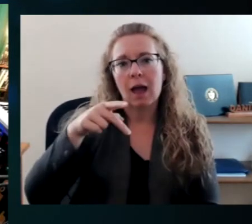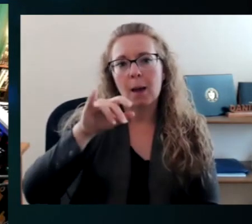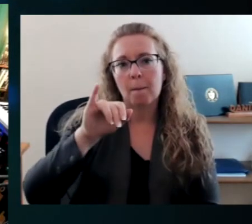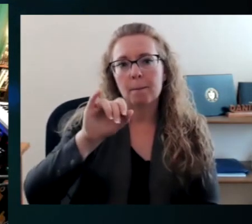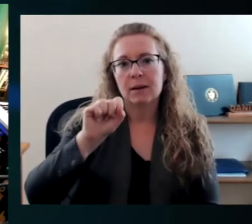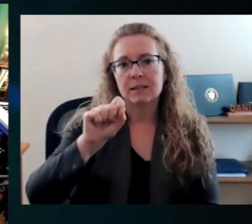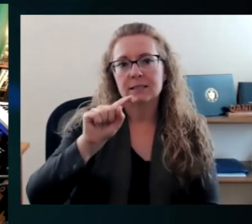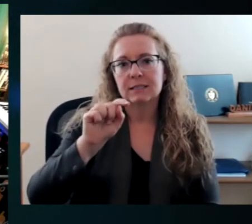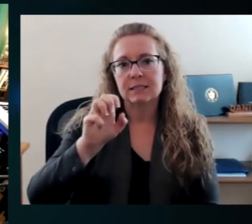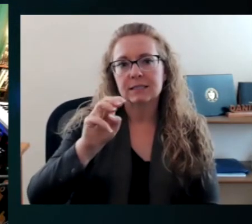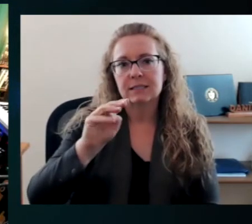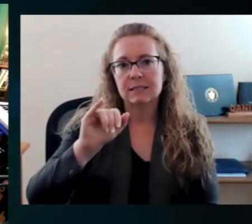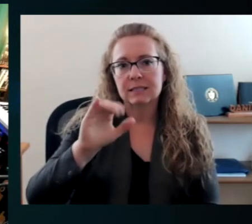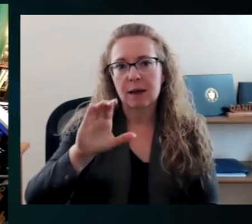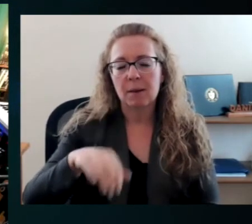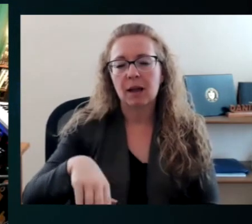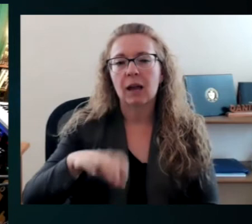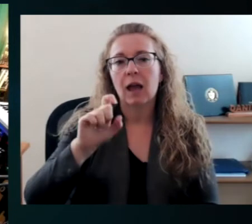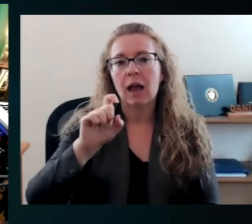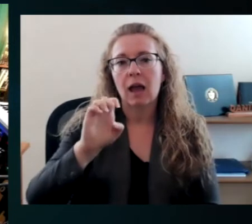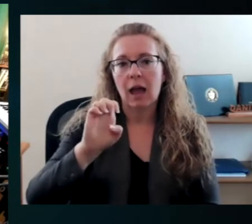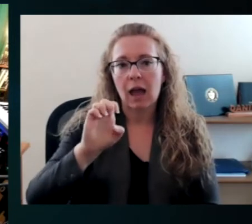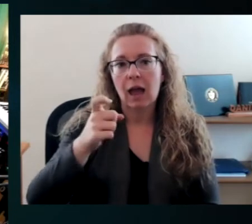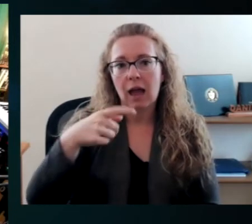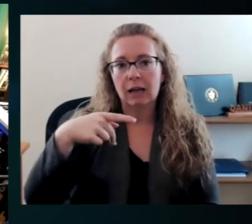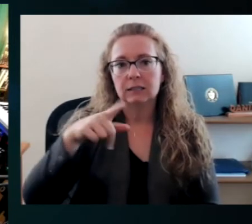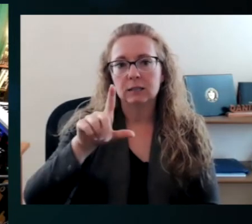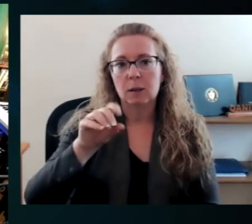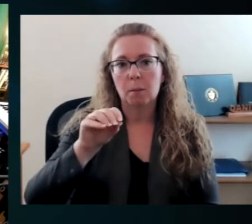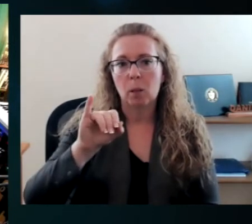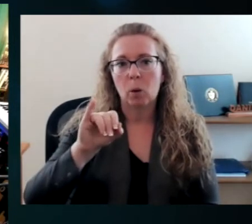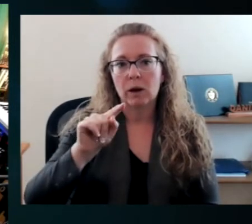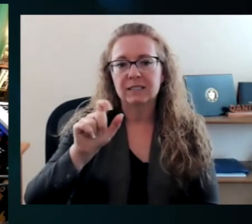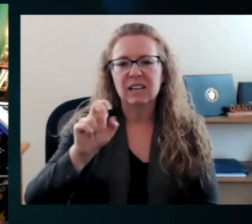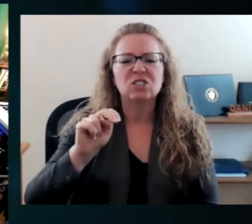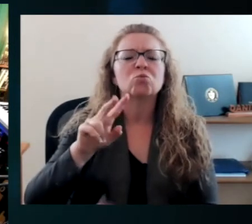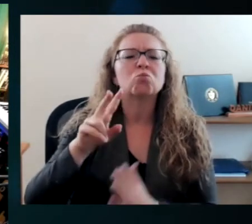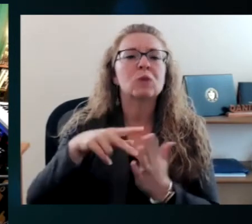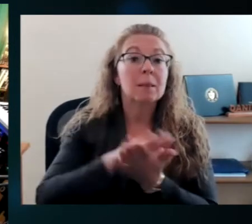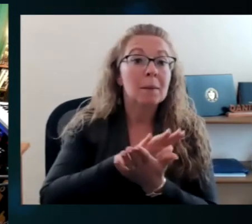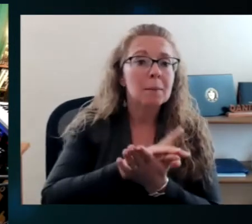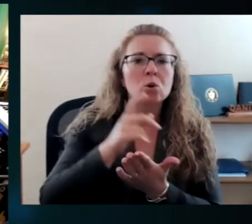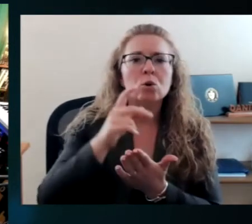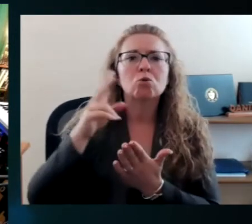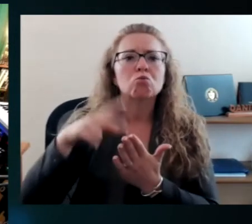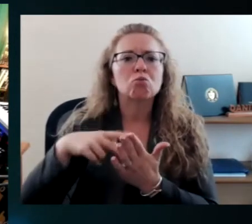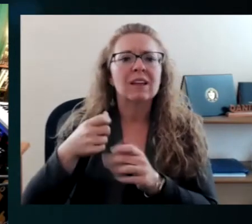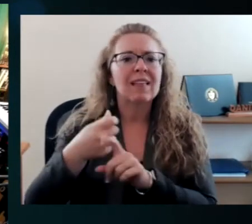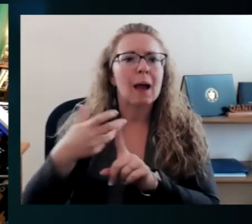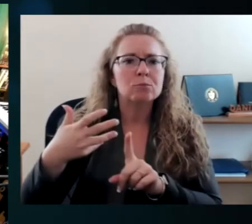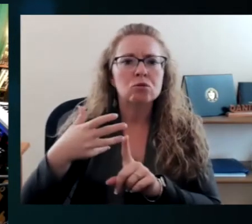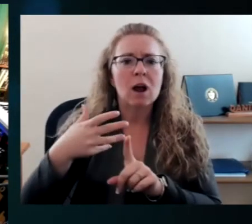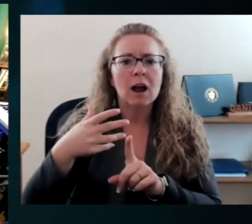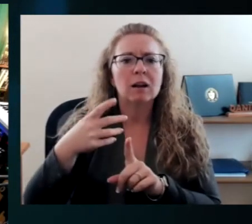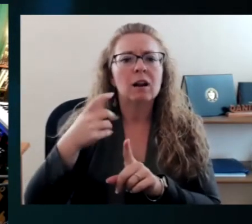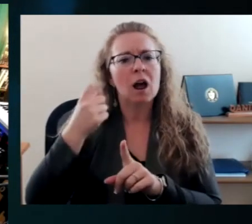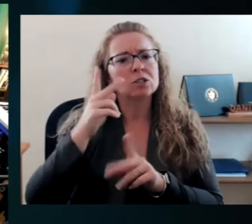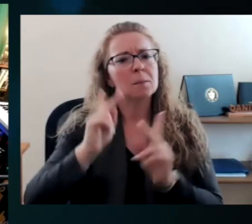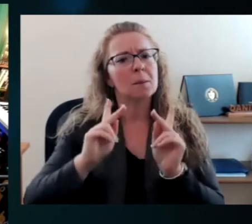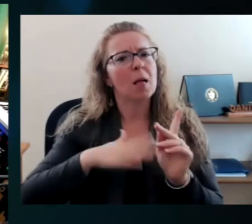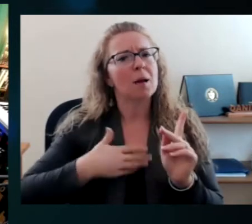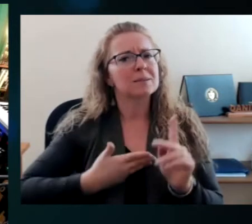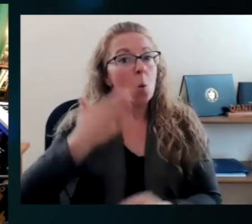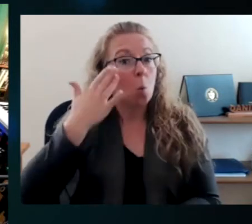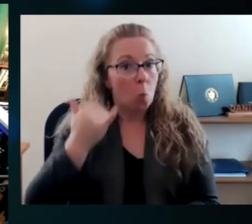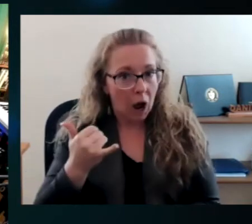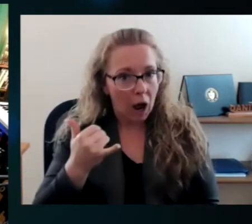even just read the abstract of it, and understand why people might be upset around being asked